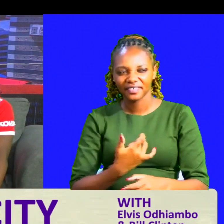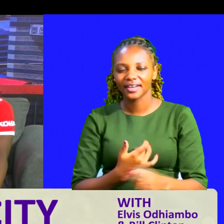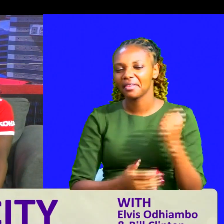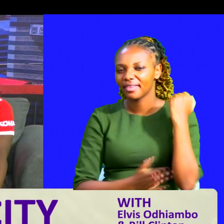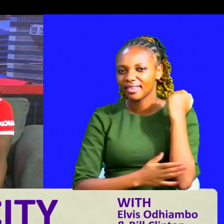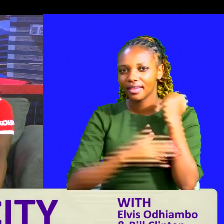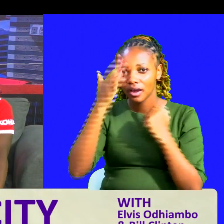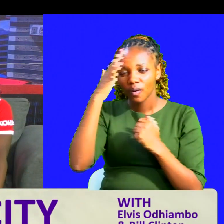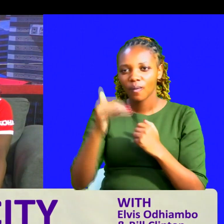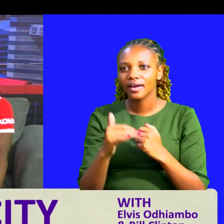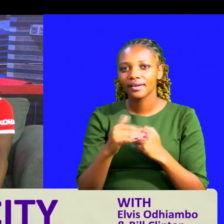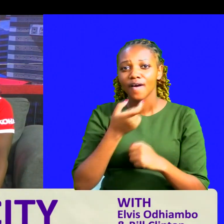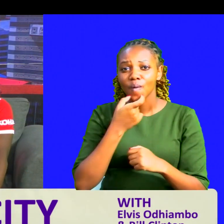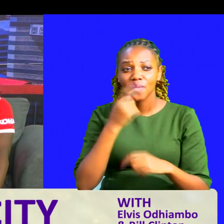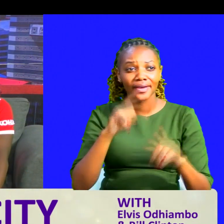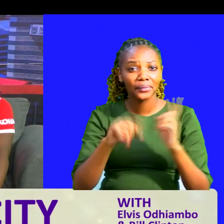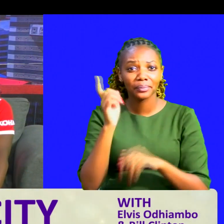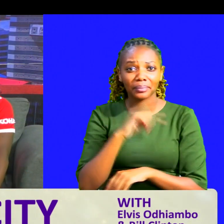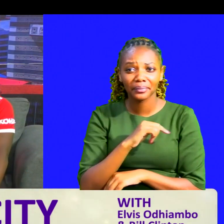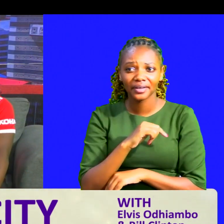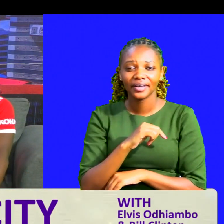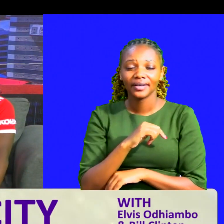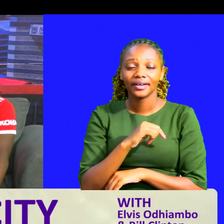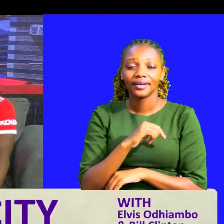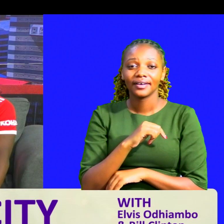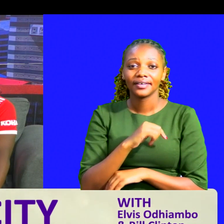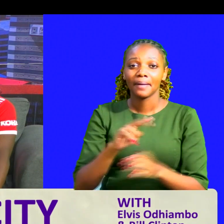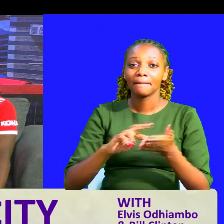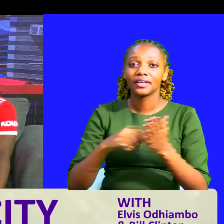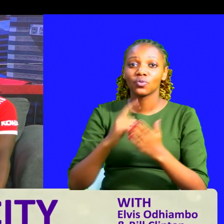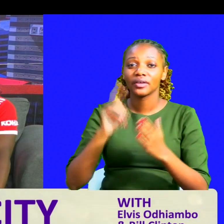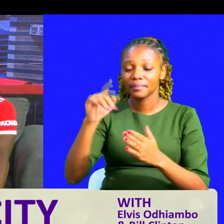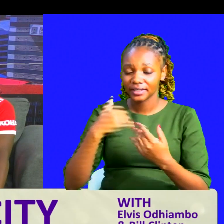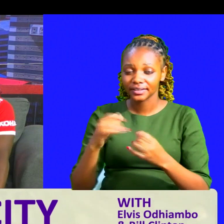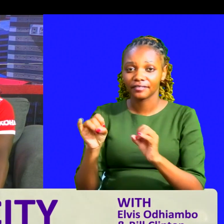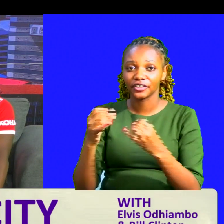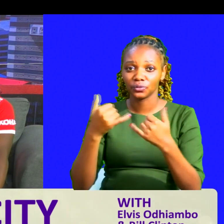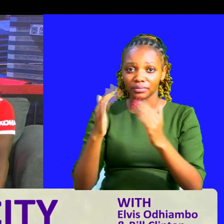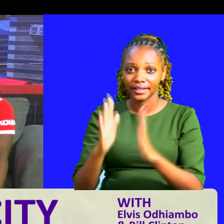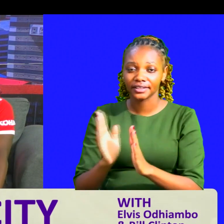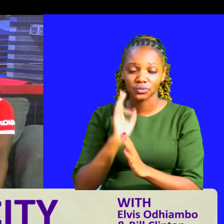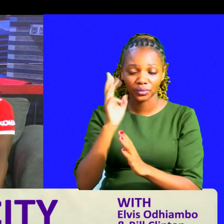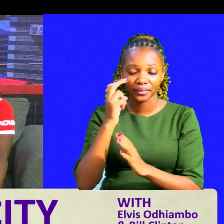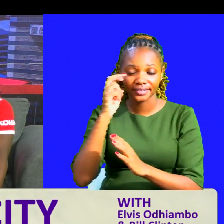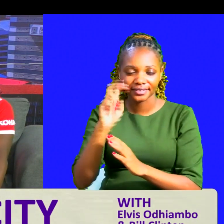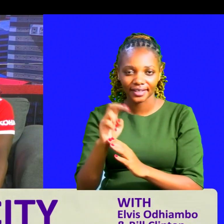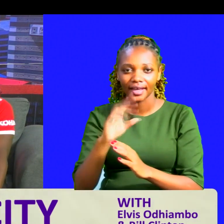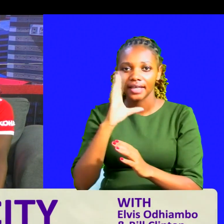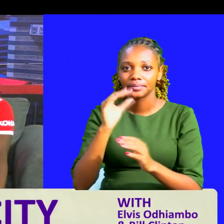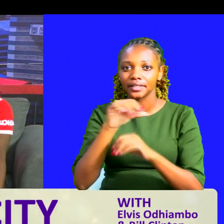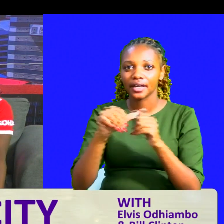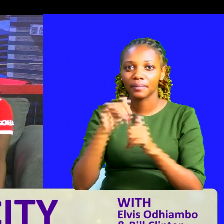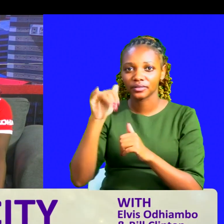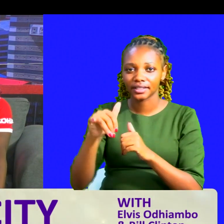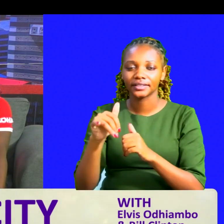let Gor Mahia take away the cup, so of course they have to bring in new players. We're going to watch talk about that up